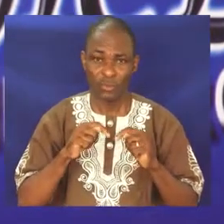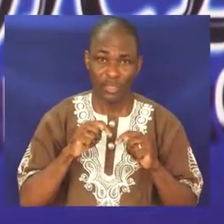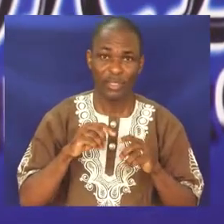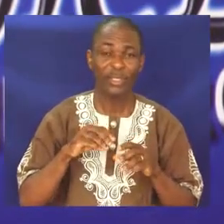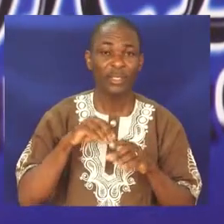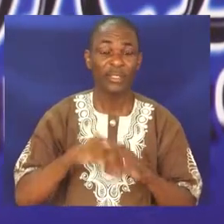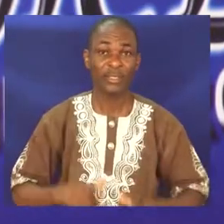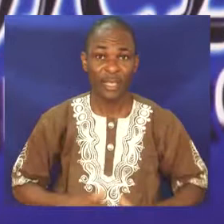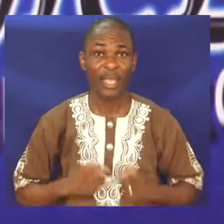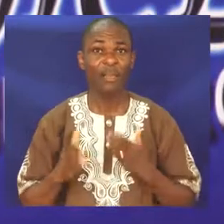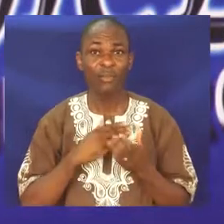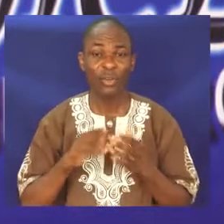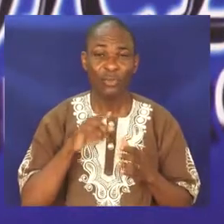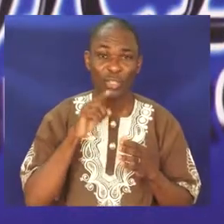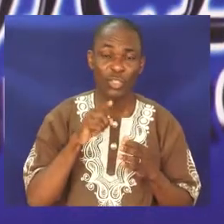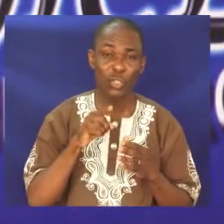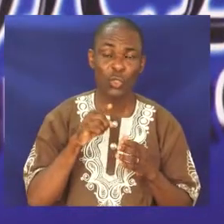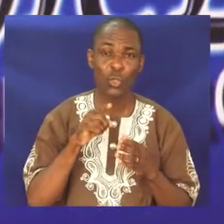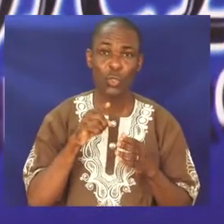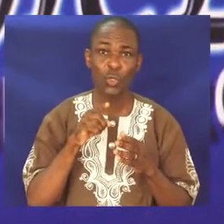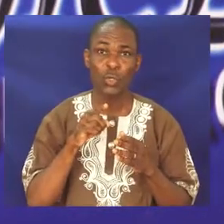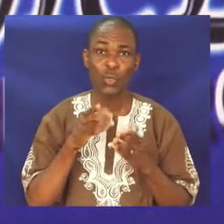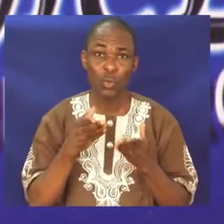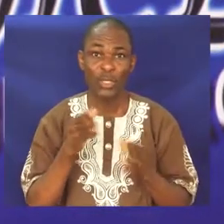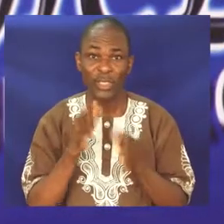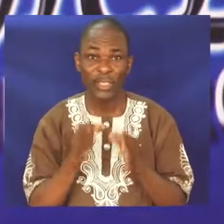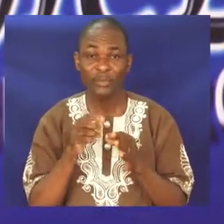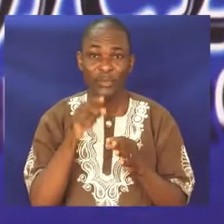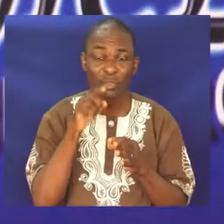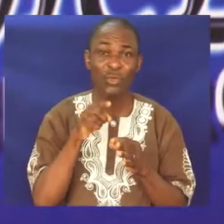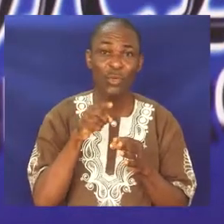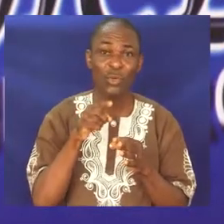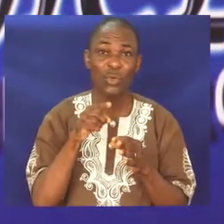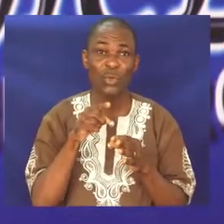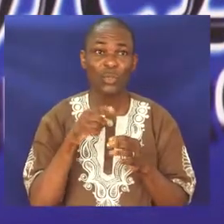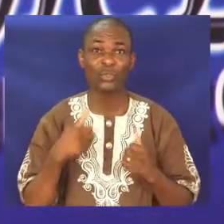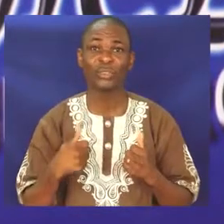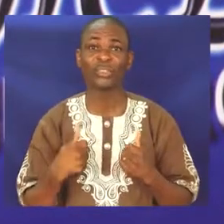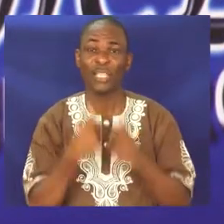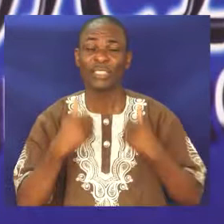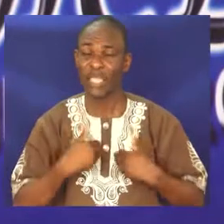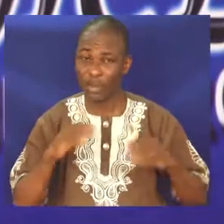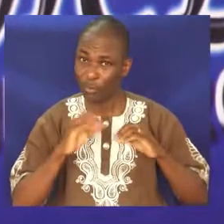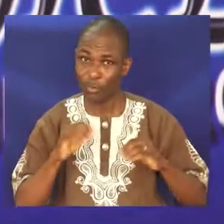ade biara wo nsa betumi aka no se o how ne dadwen amma ho a wo nsa kasa de kode no a wo didi